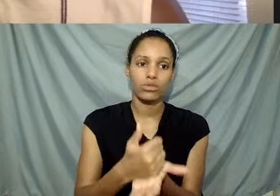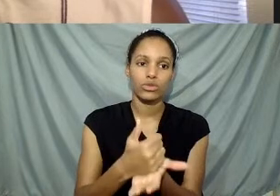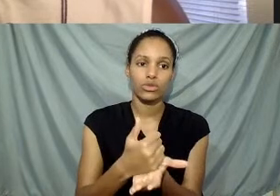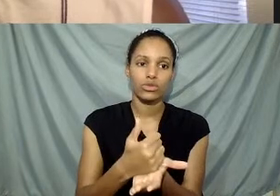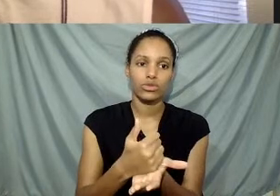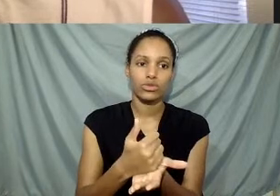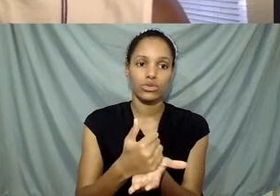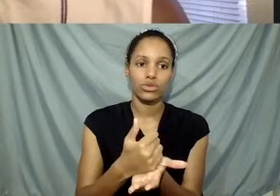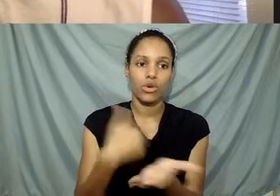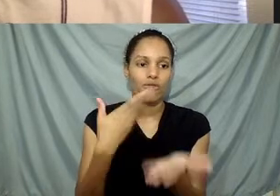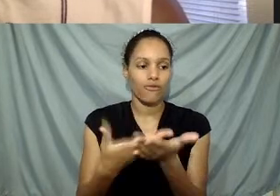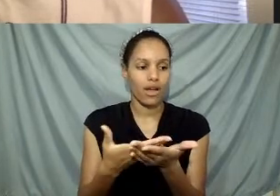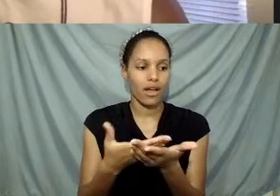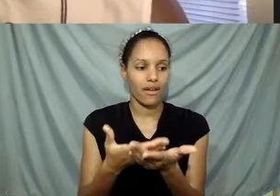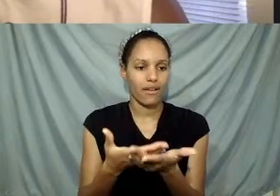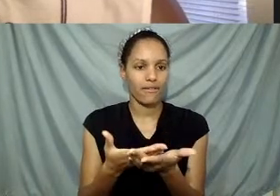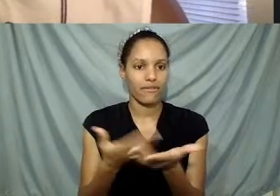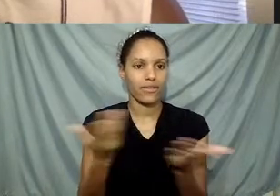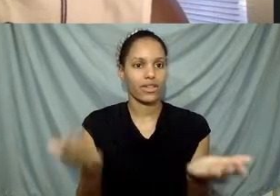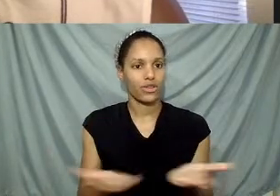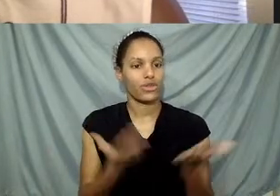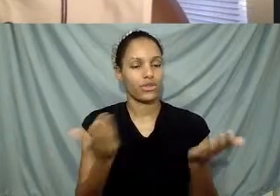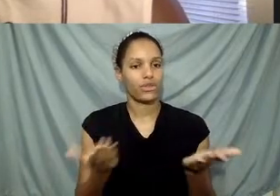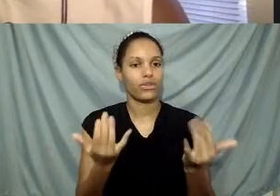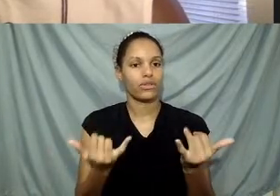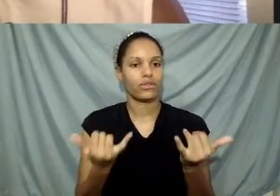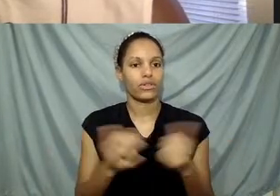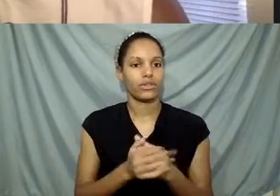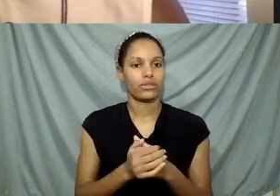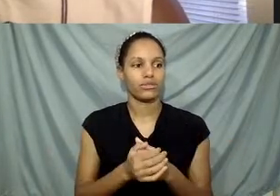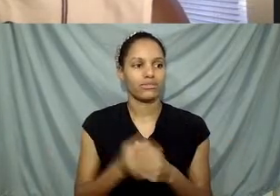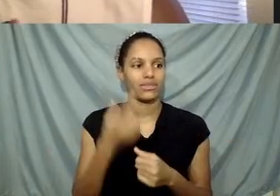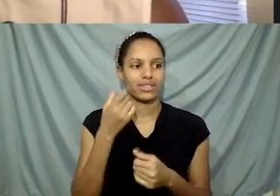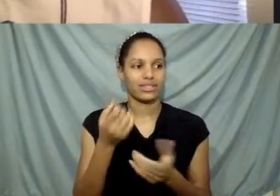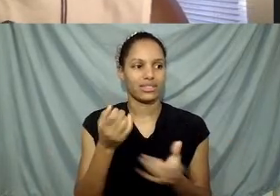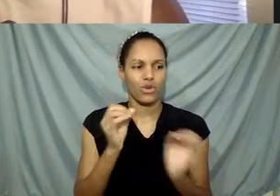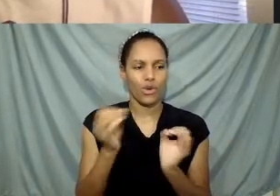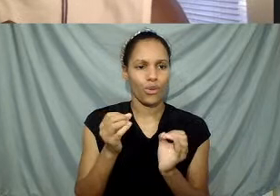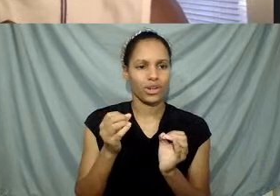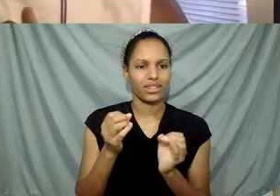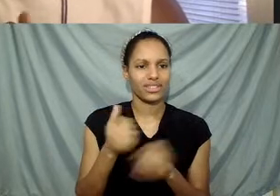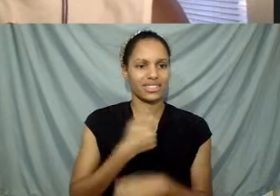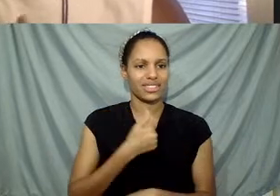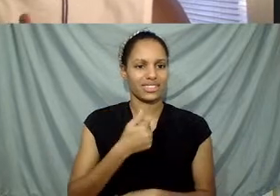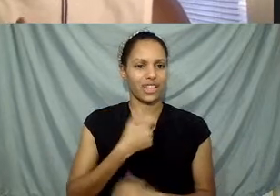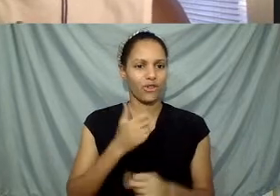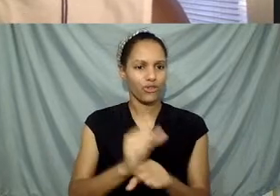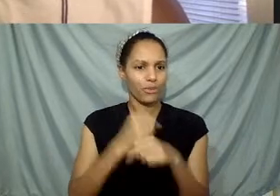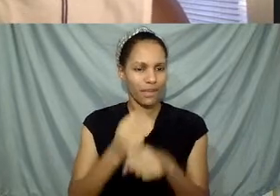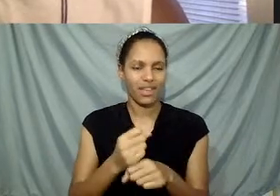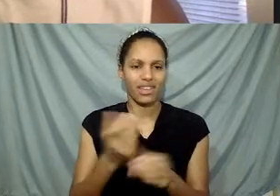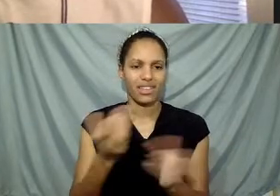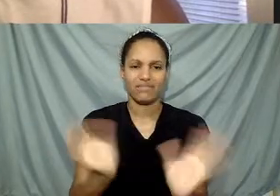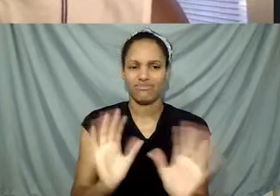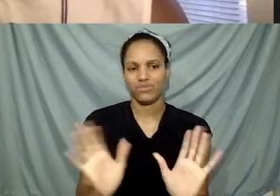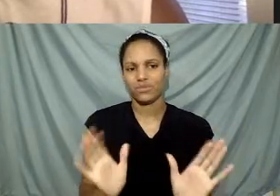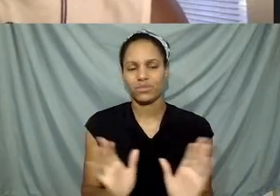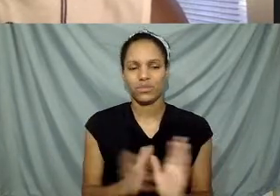help shape you, because I don't think anybody's, you know, self-made. That's just my opinion. I think we are all a product